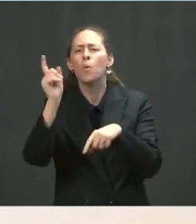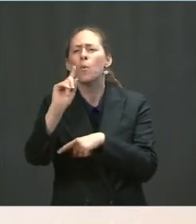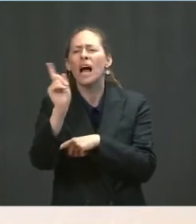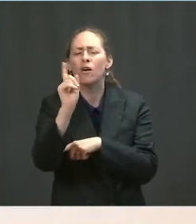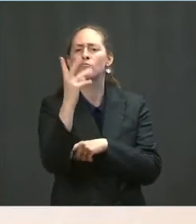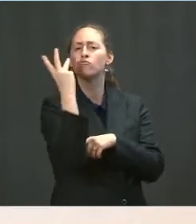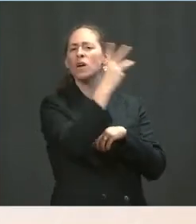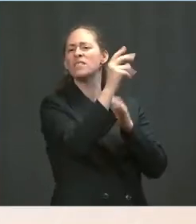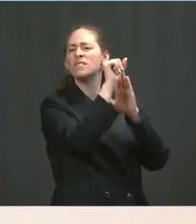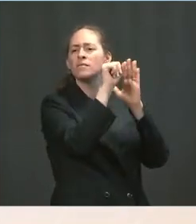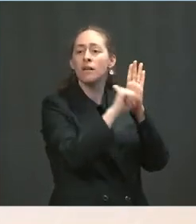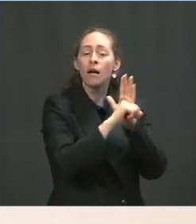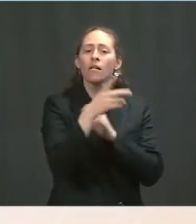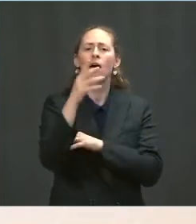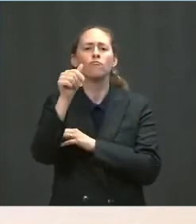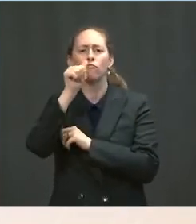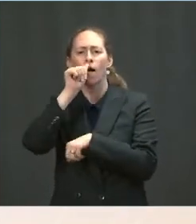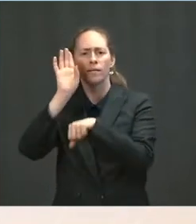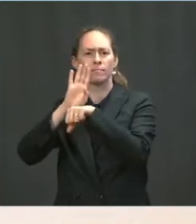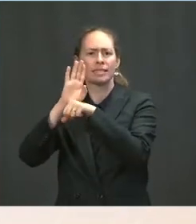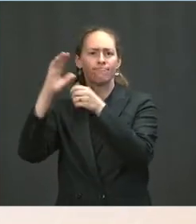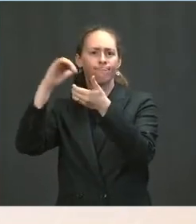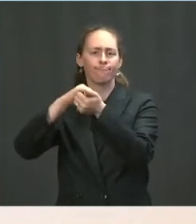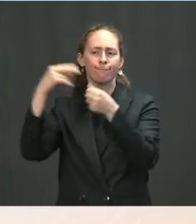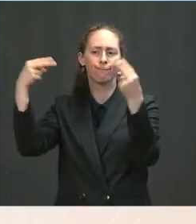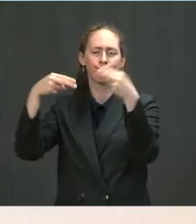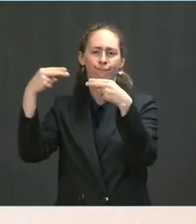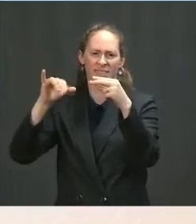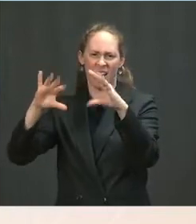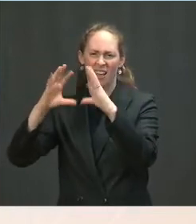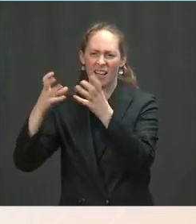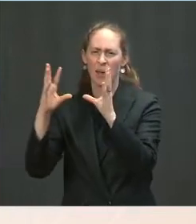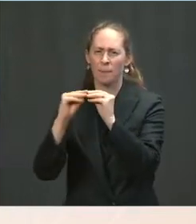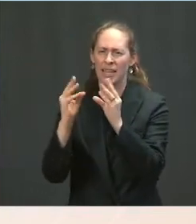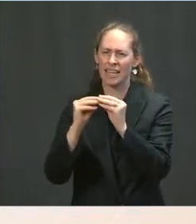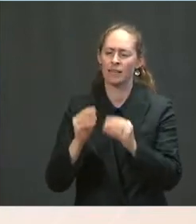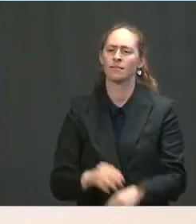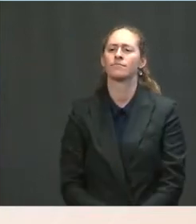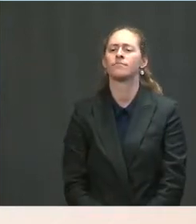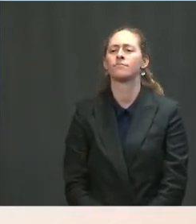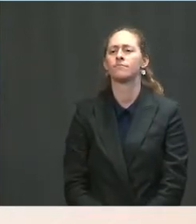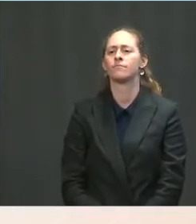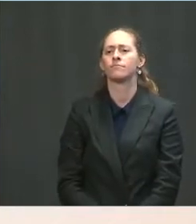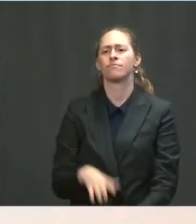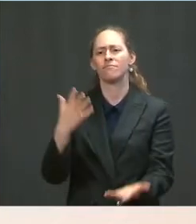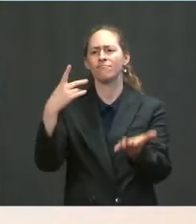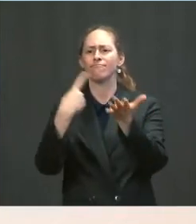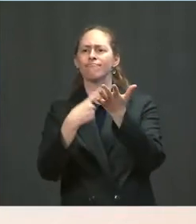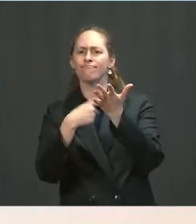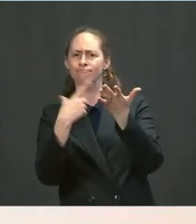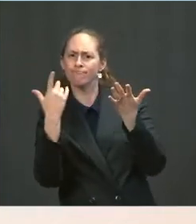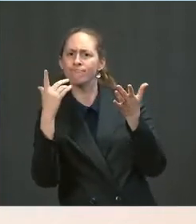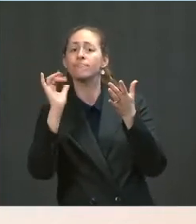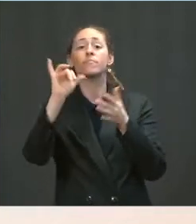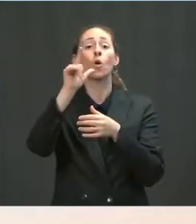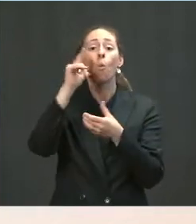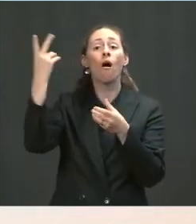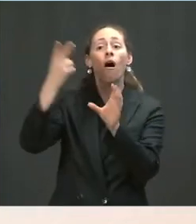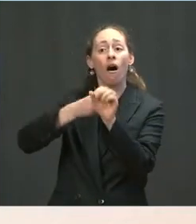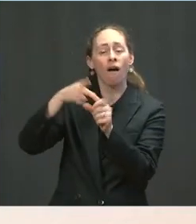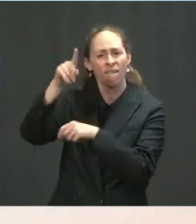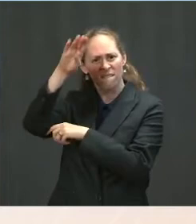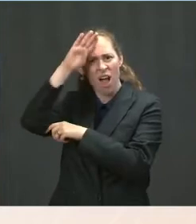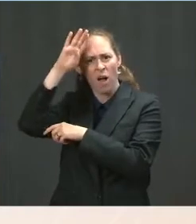highlighted the heroism of our firefighters who undertake dangerous work to keep Americans safe, and he discussed